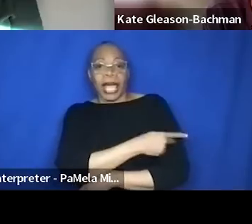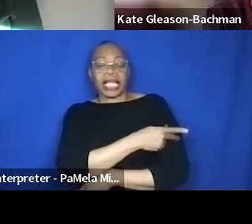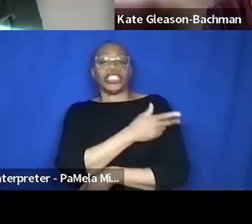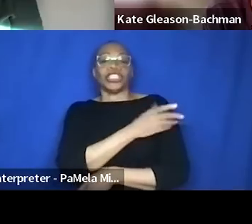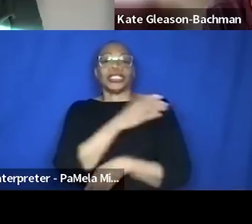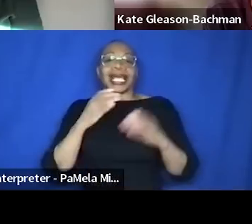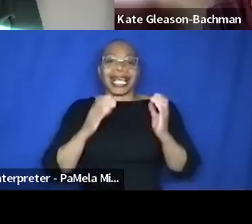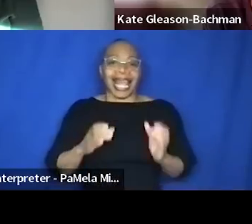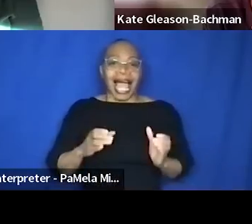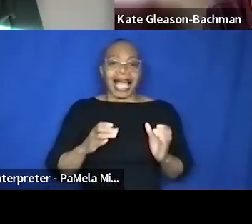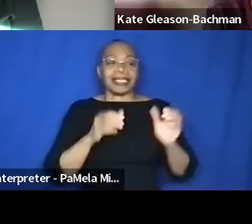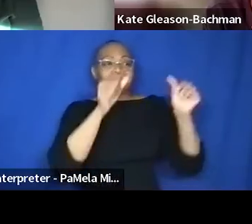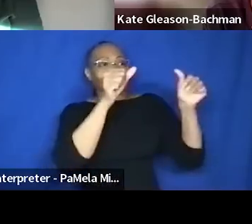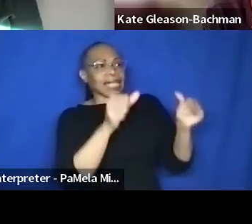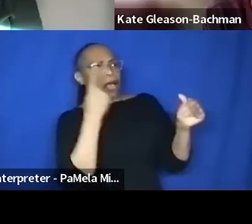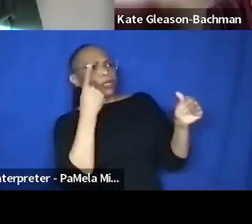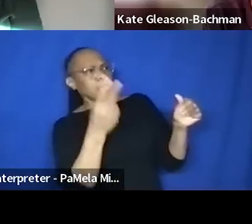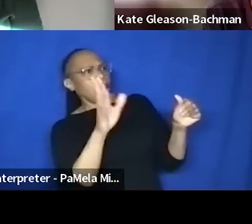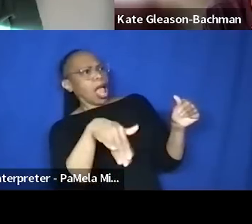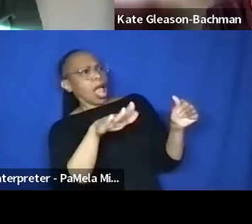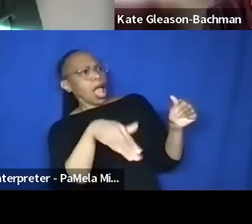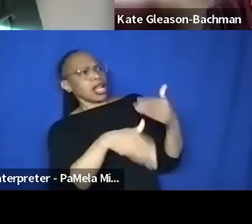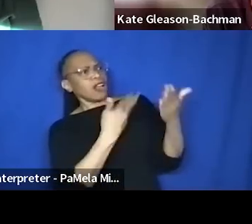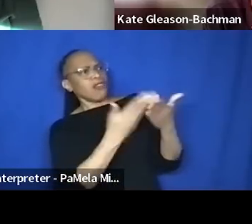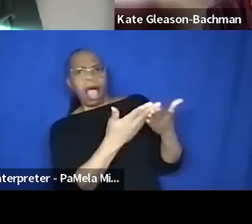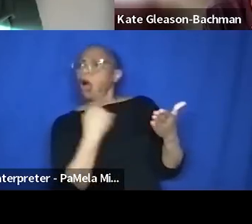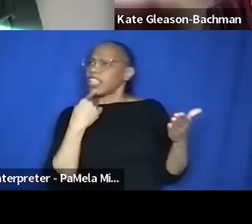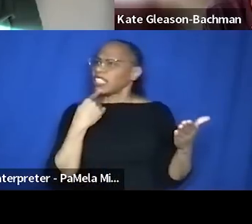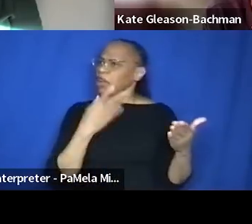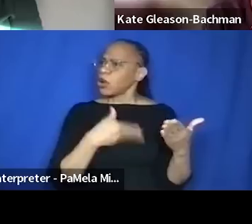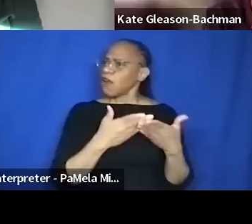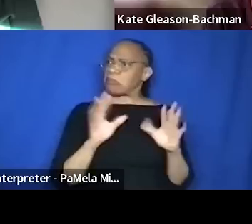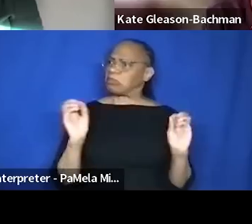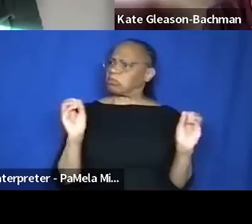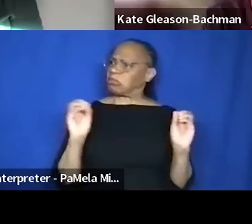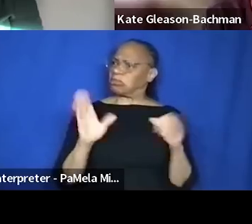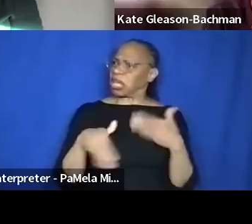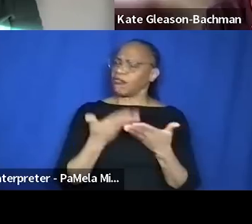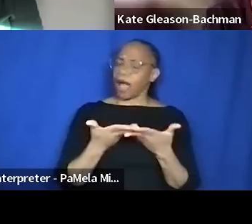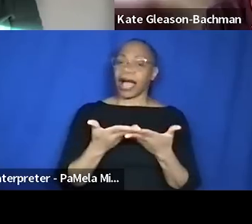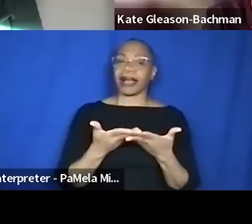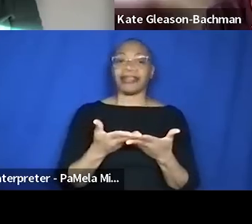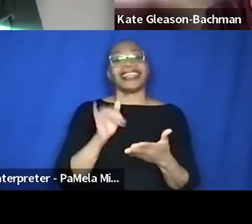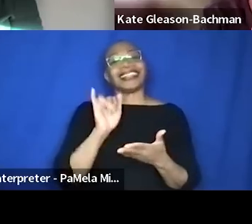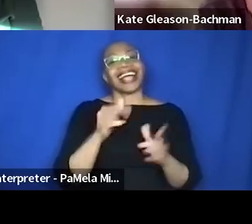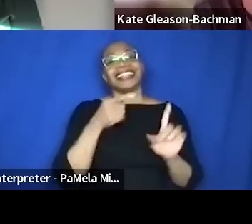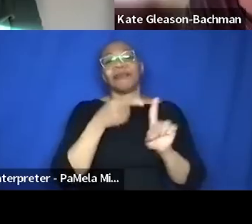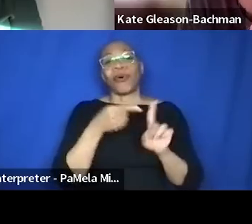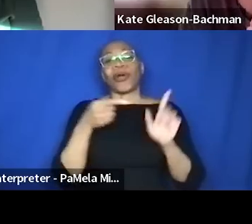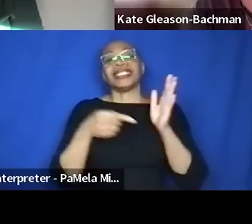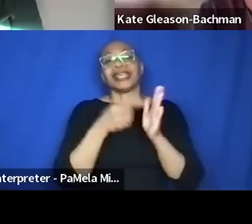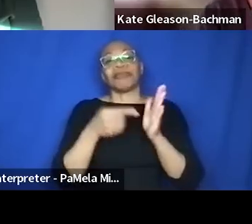see them, we see the signs and we're like, hey, did they come in? Well, they said they were, but they didn't. So that's the thing. Sometimes they say they are,